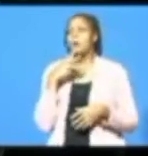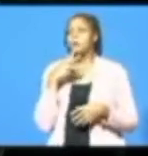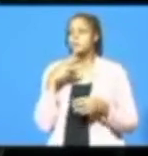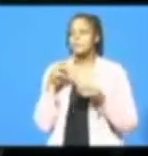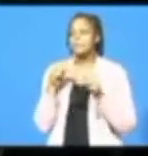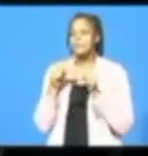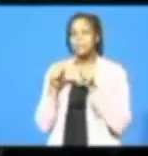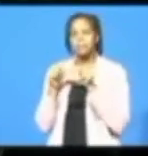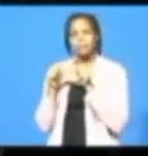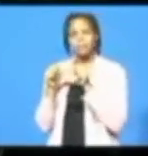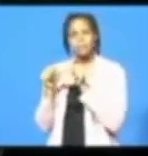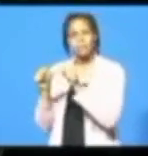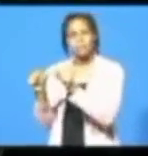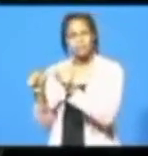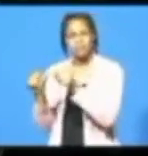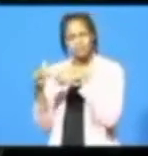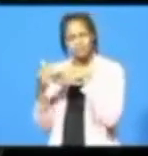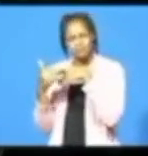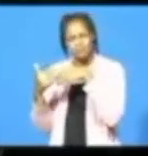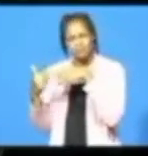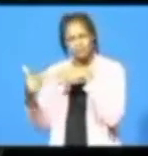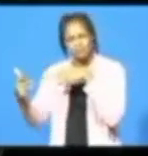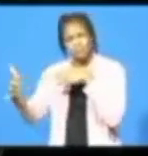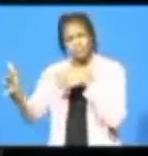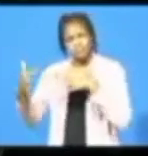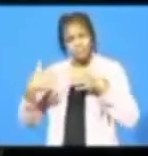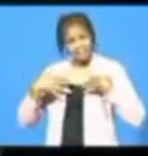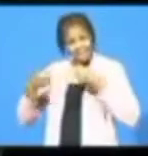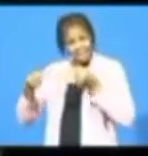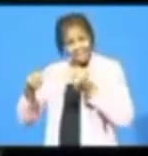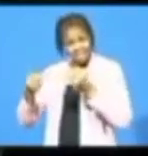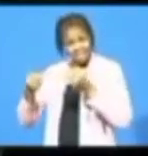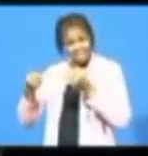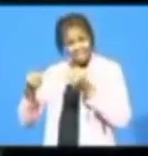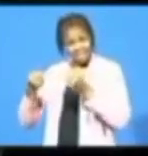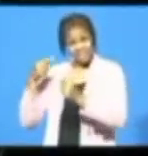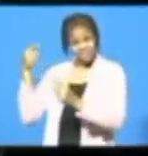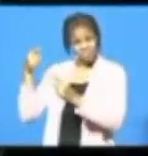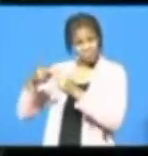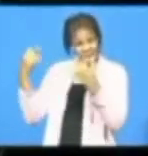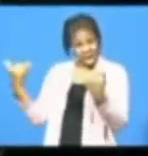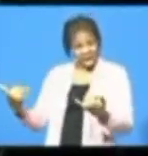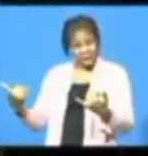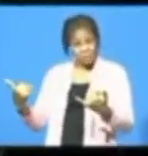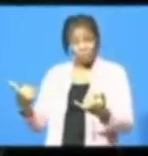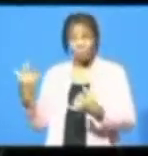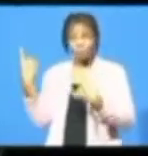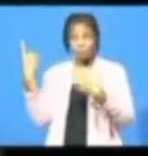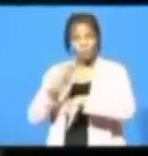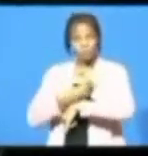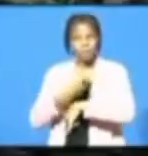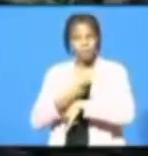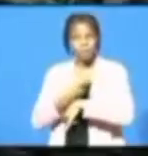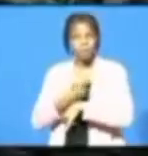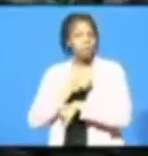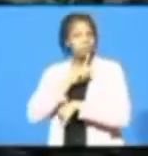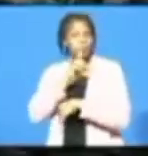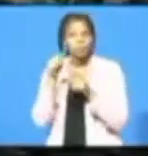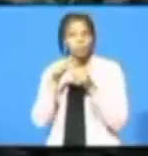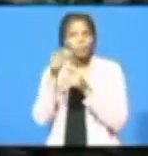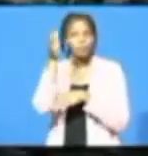remains healed to this day. And friends, viewers, true to the word of the